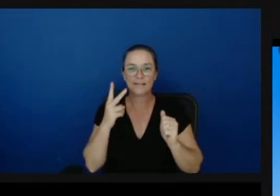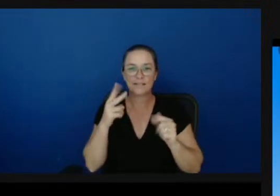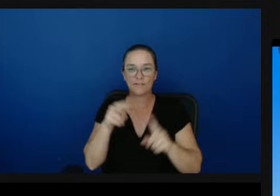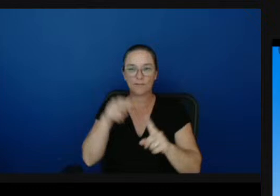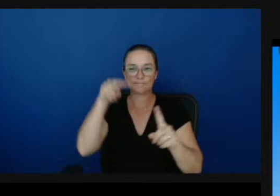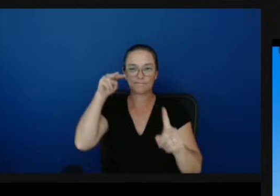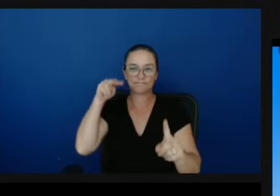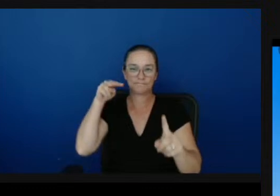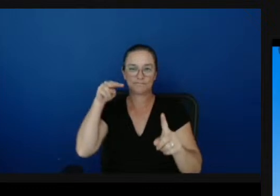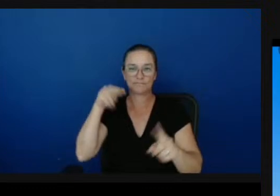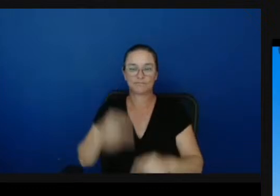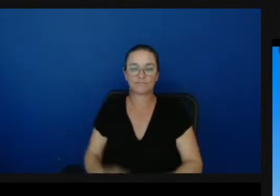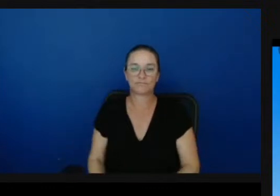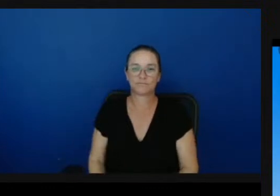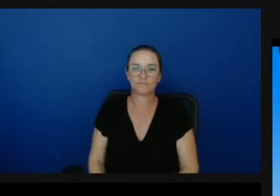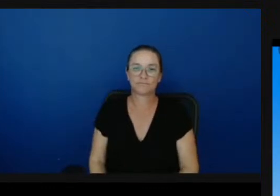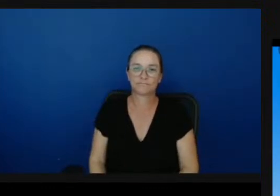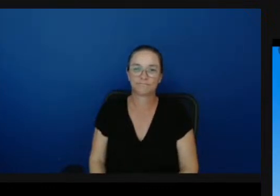the fence there.